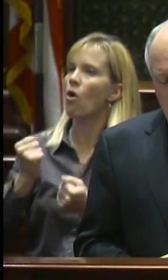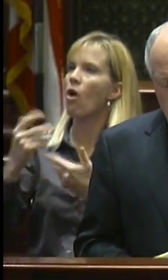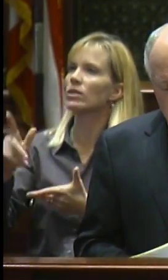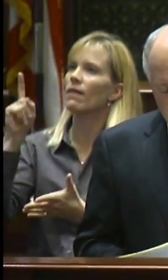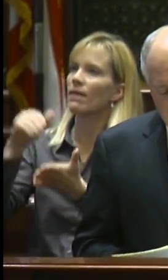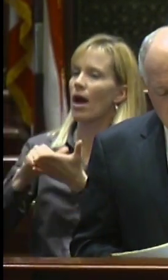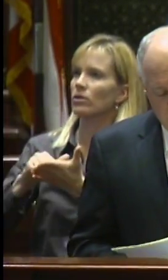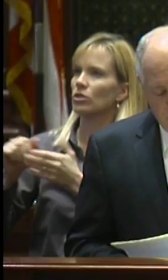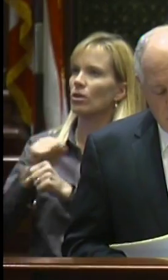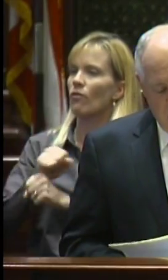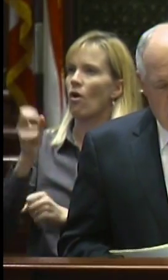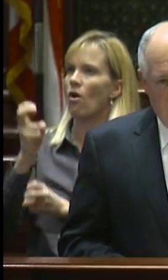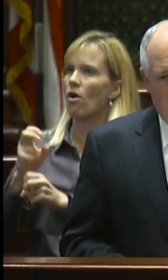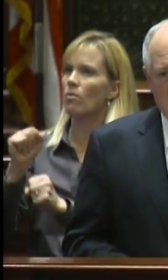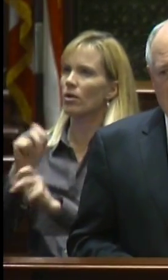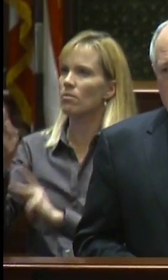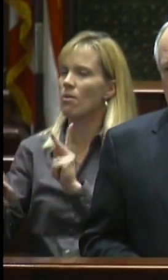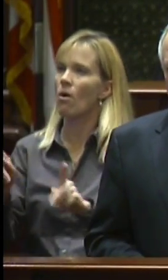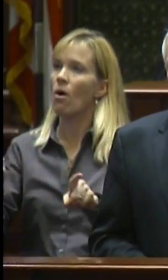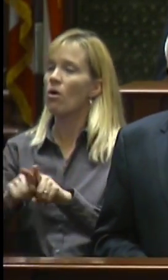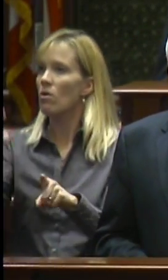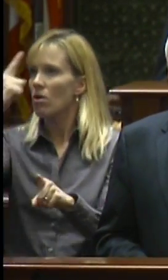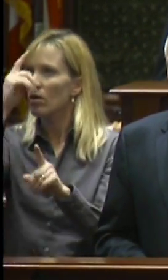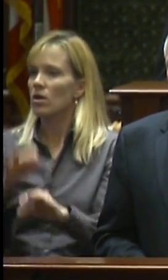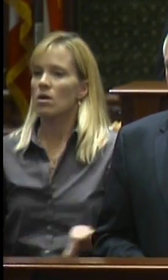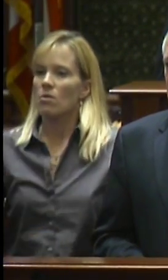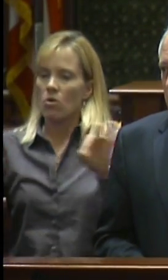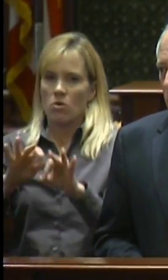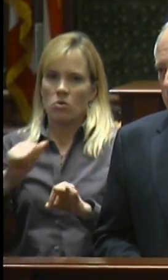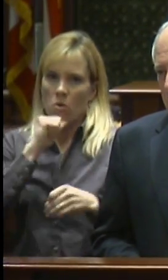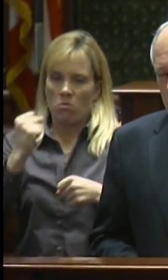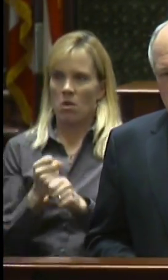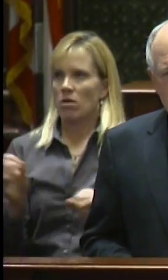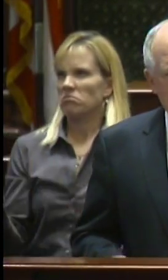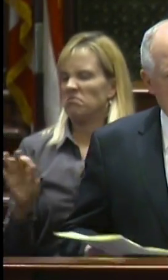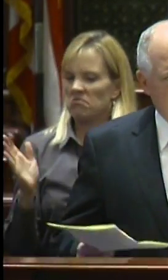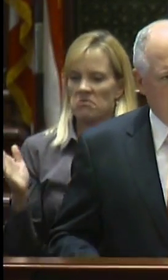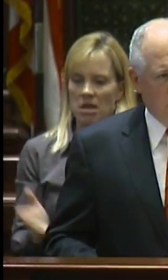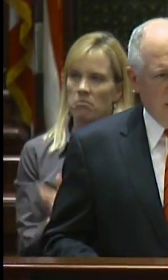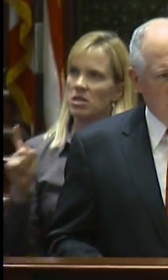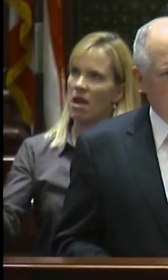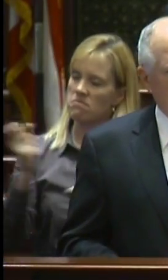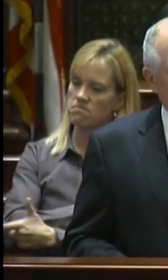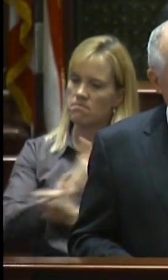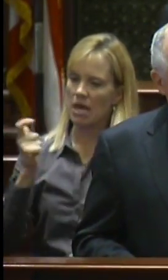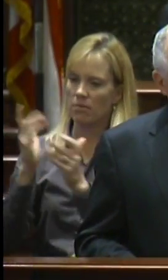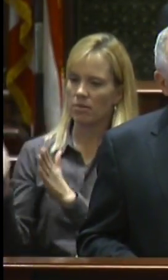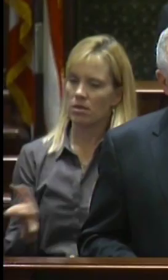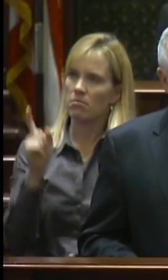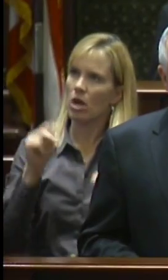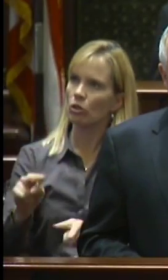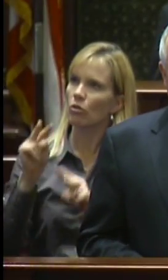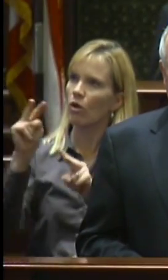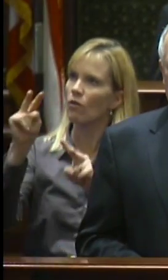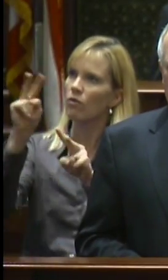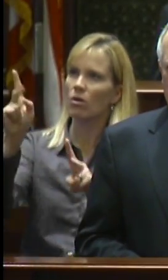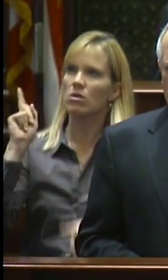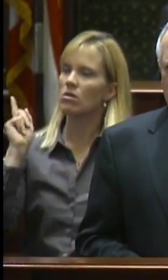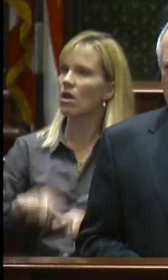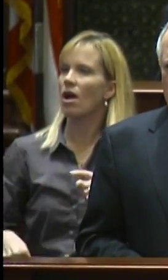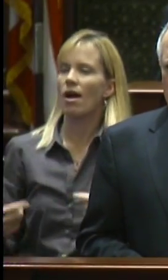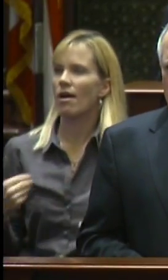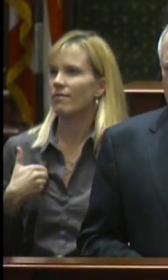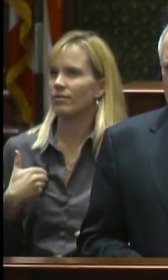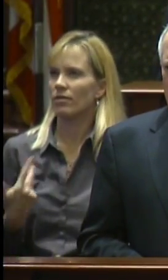for hardworking people. I also think it's important not to make little plans. We have to have big plans. We have to look forward. We cannot